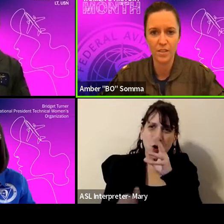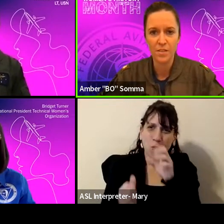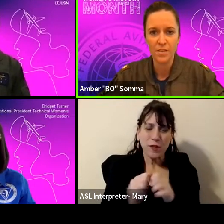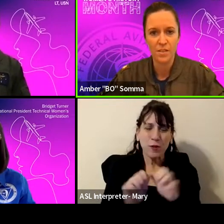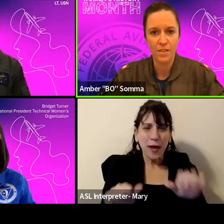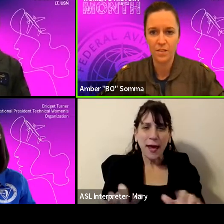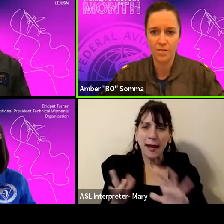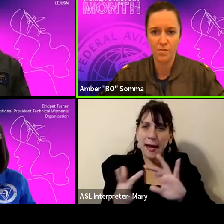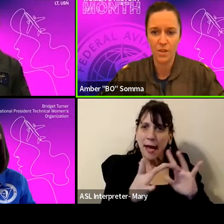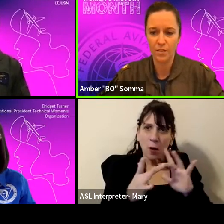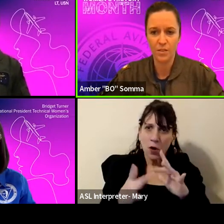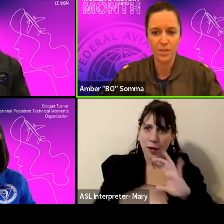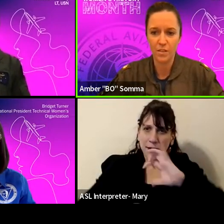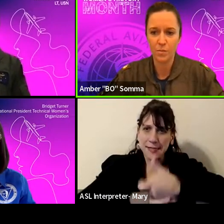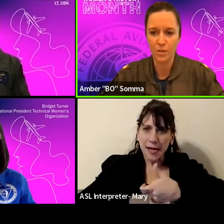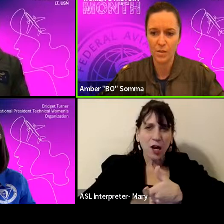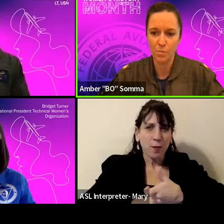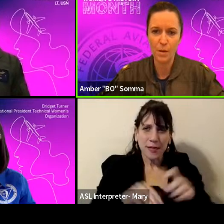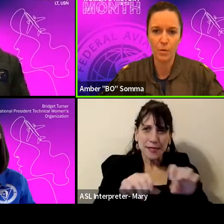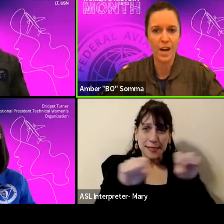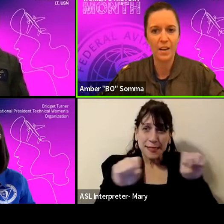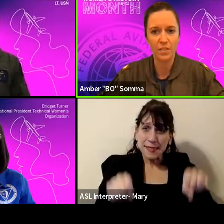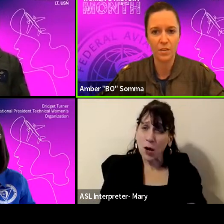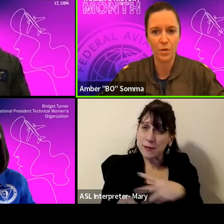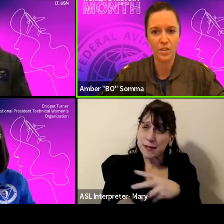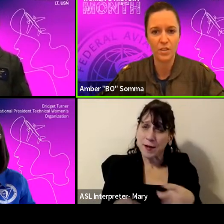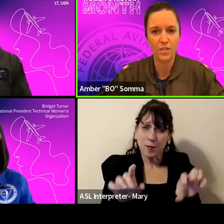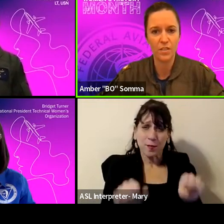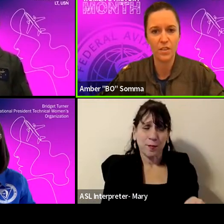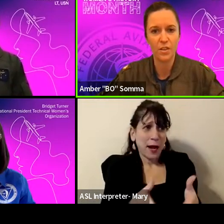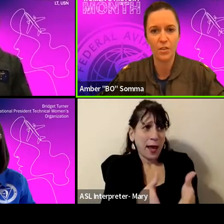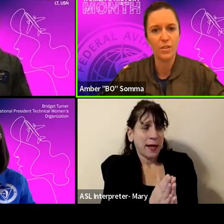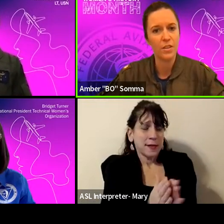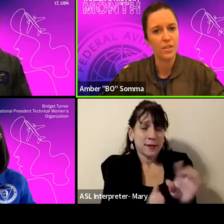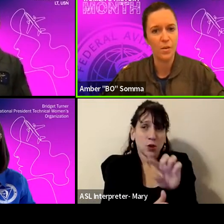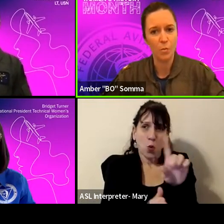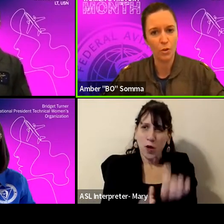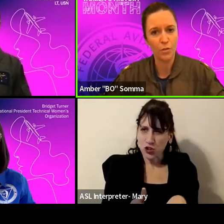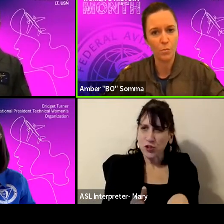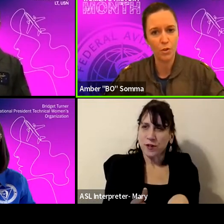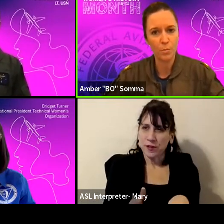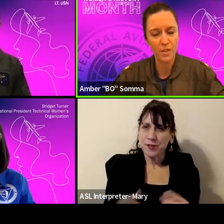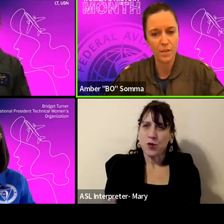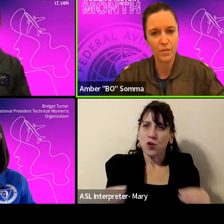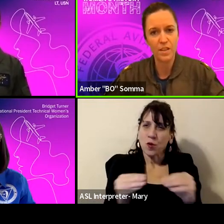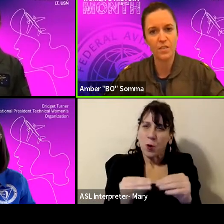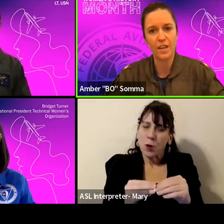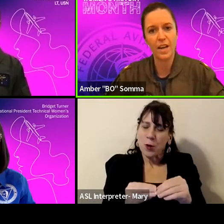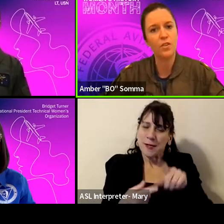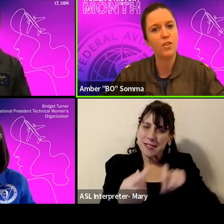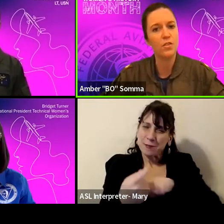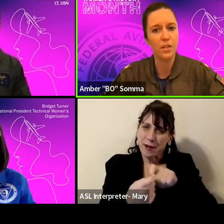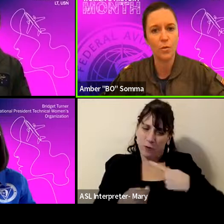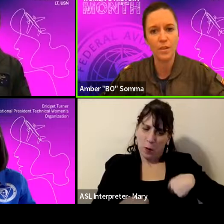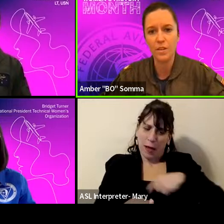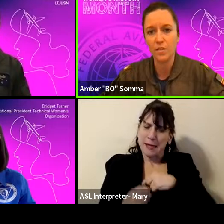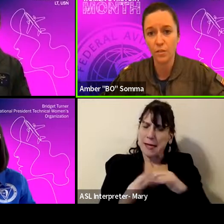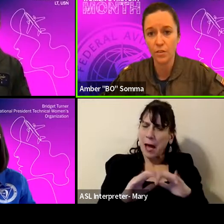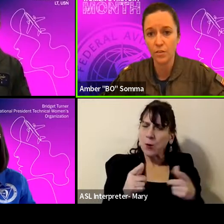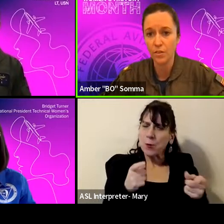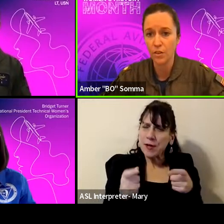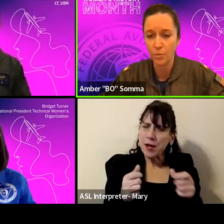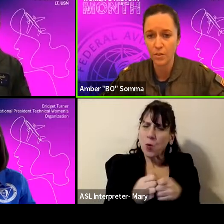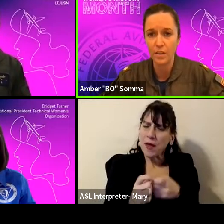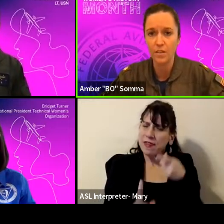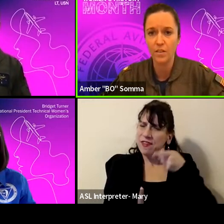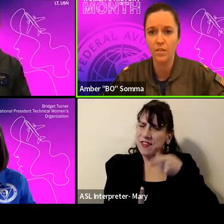create these, you know, systems and be able to ask the questions that are, you know, more specific to us. Like, how do you deal with these